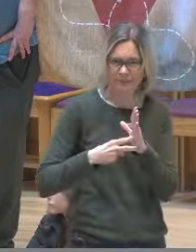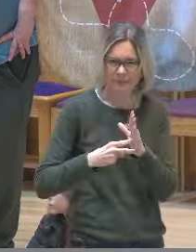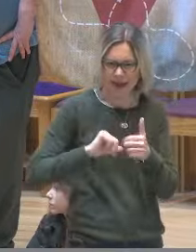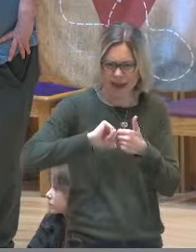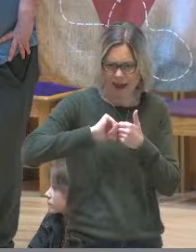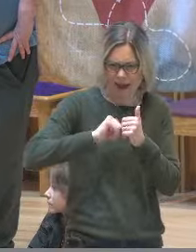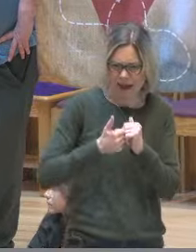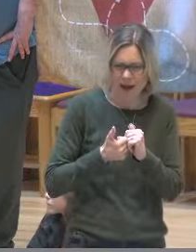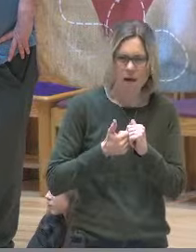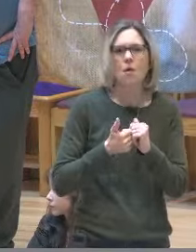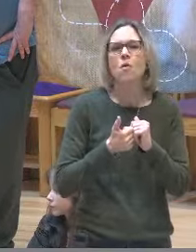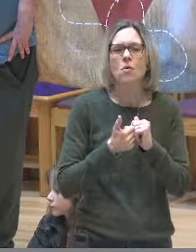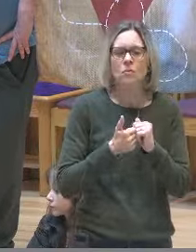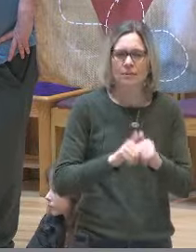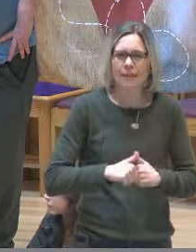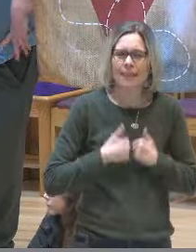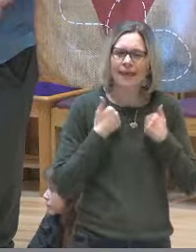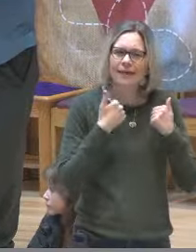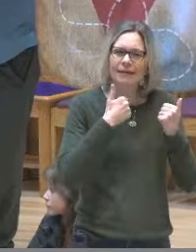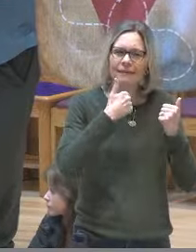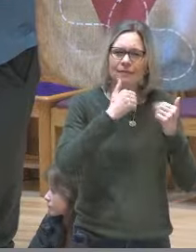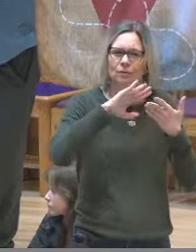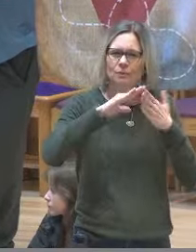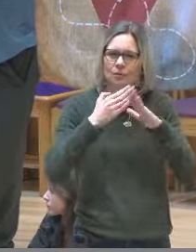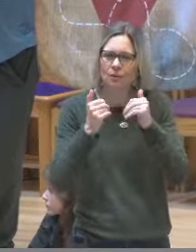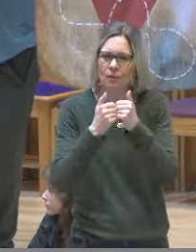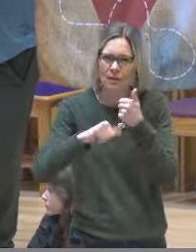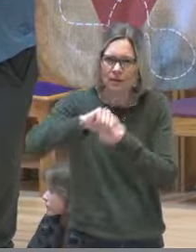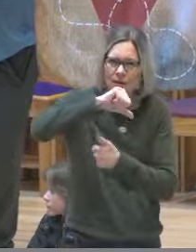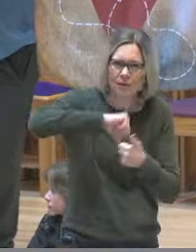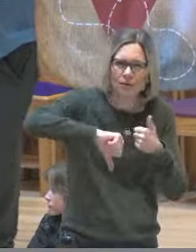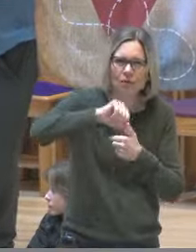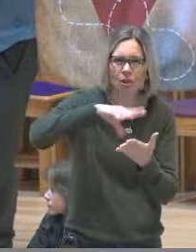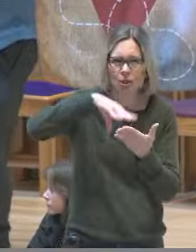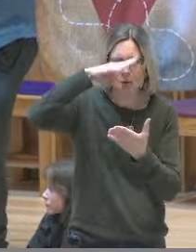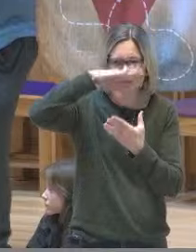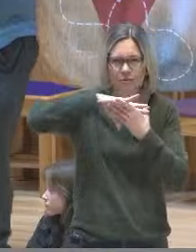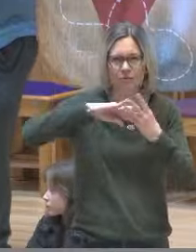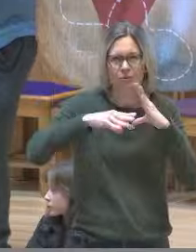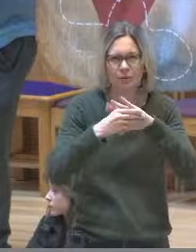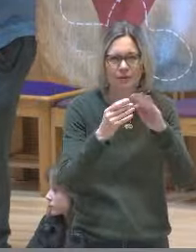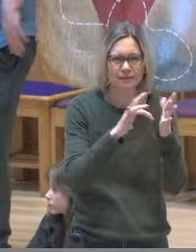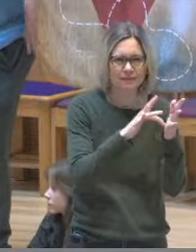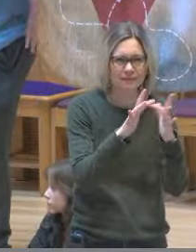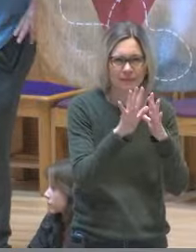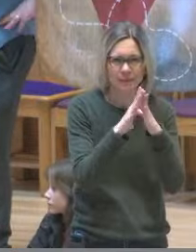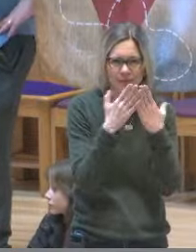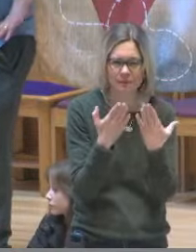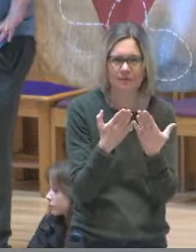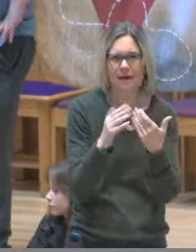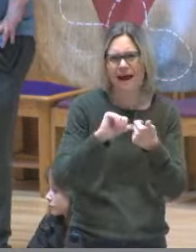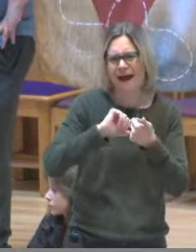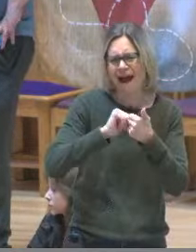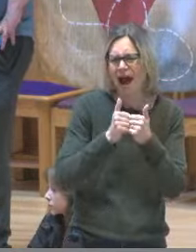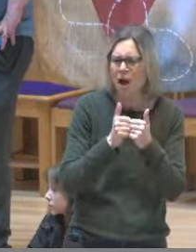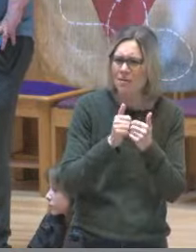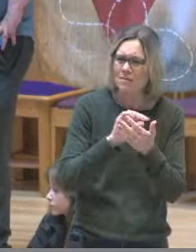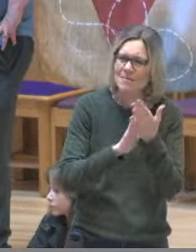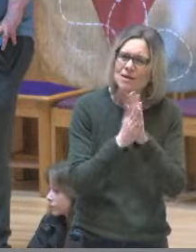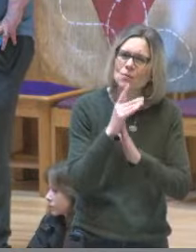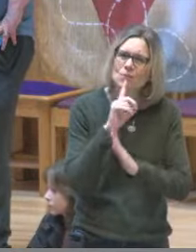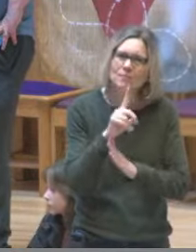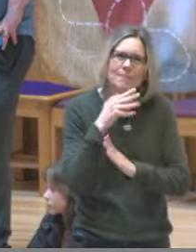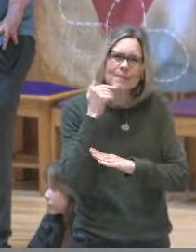in community with each other, how to be in relationship with each other, how to learn the stories of the Bible, all these things about how to be better people in this world